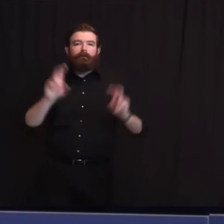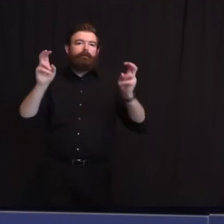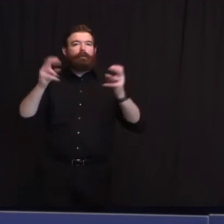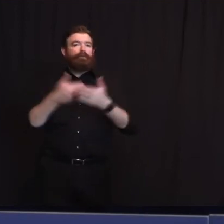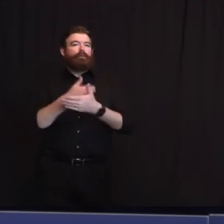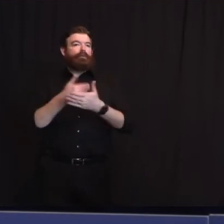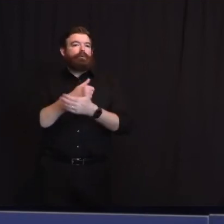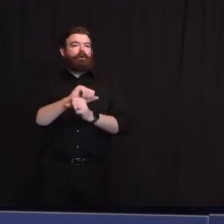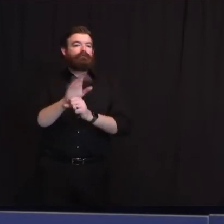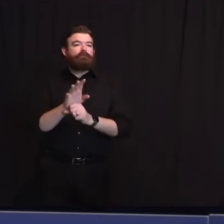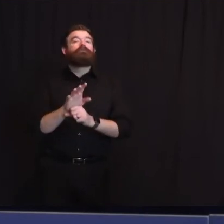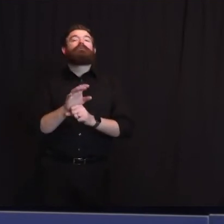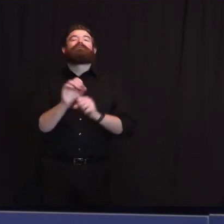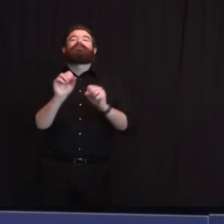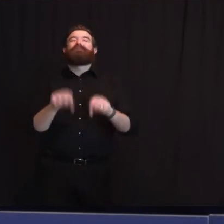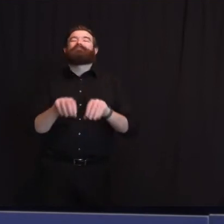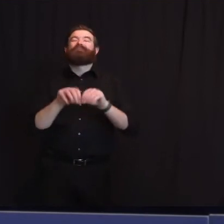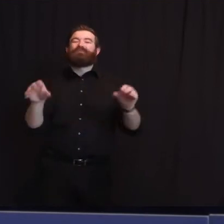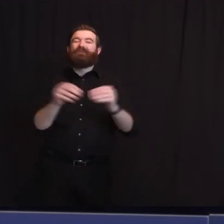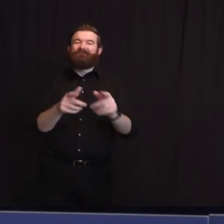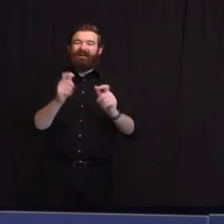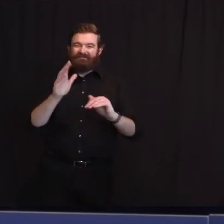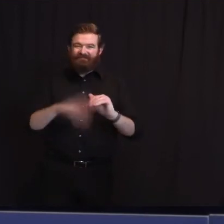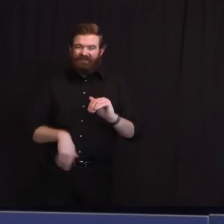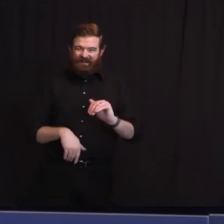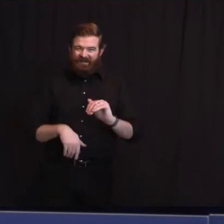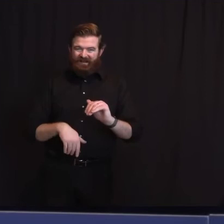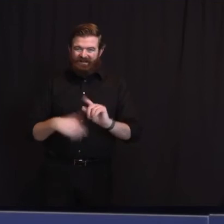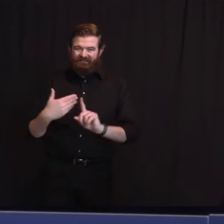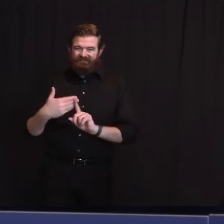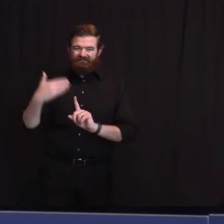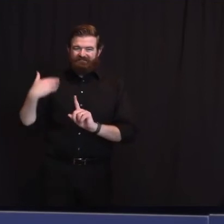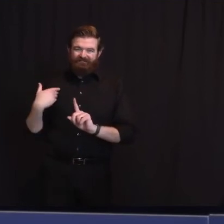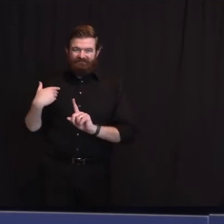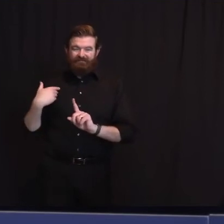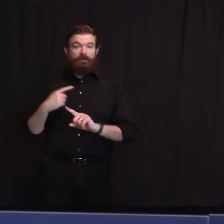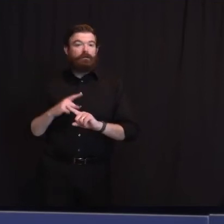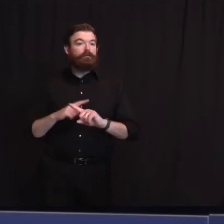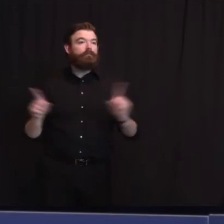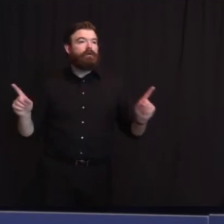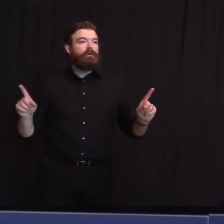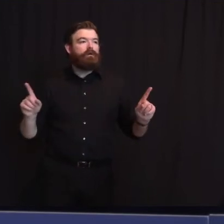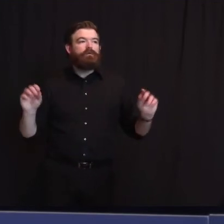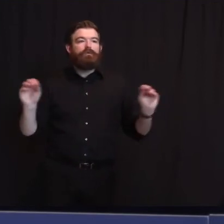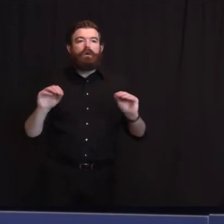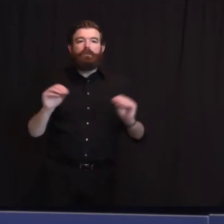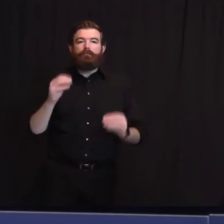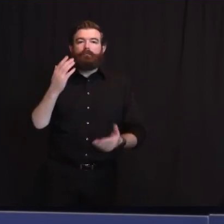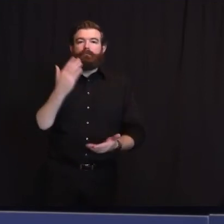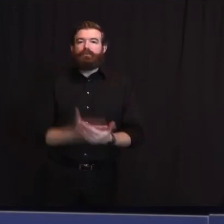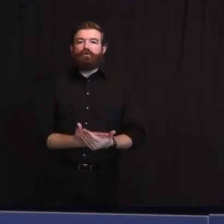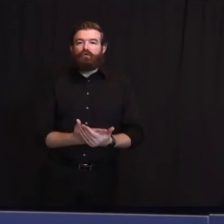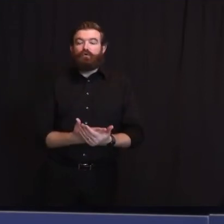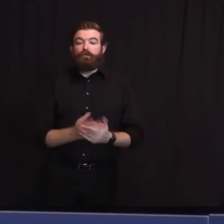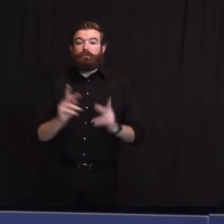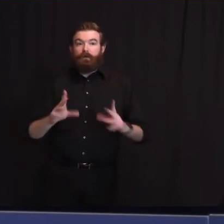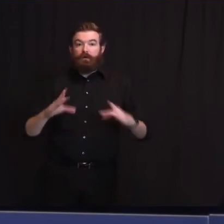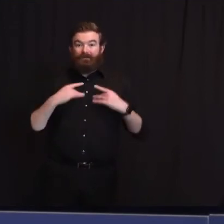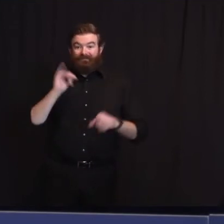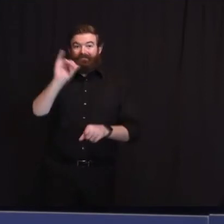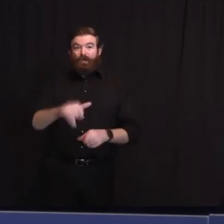previous strains, at this time there is no evidence that infections by this variant cause more severe